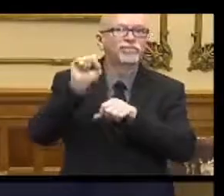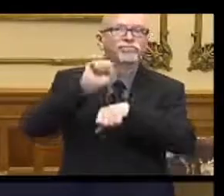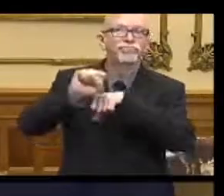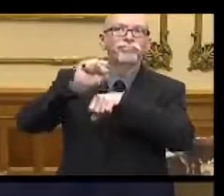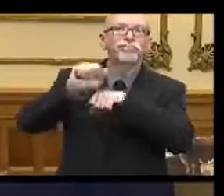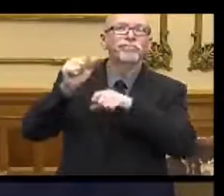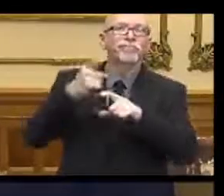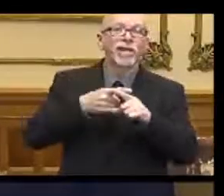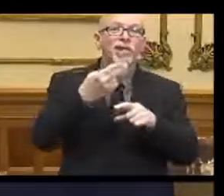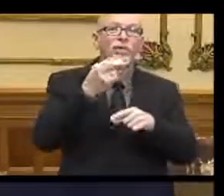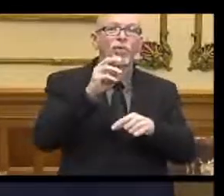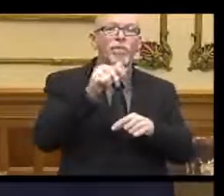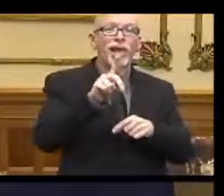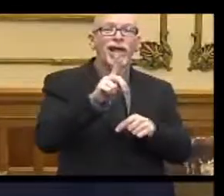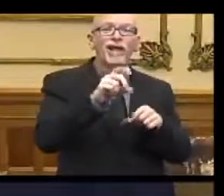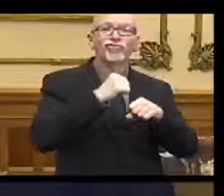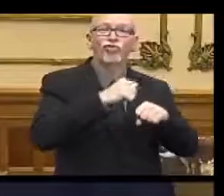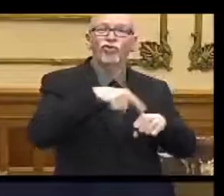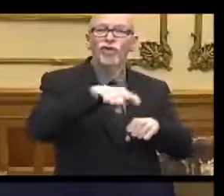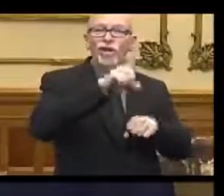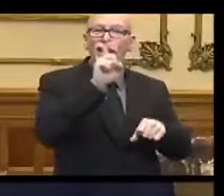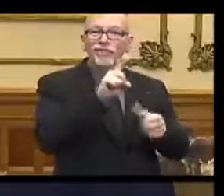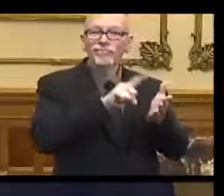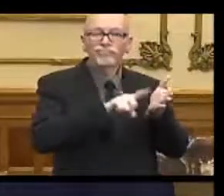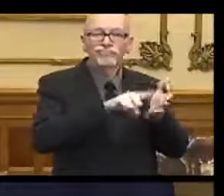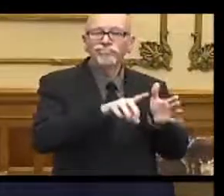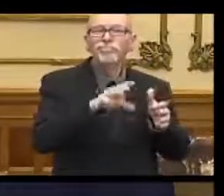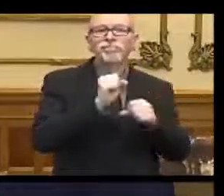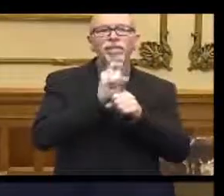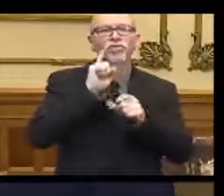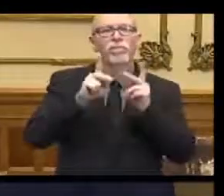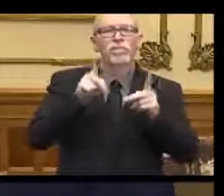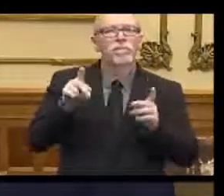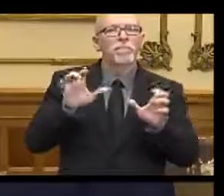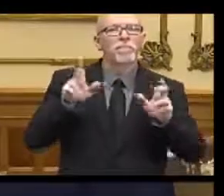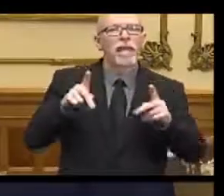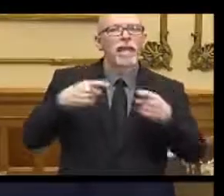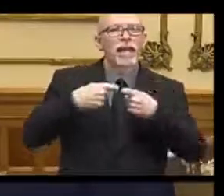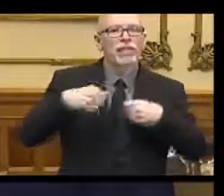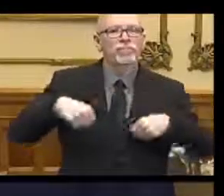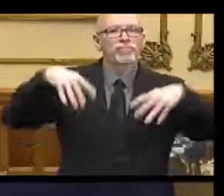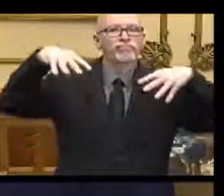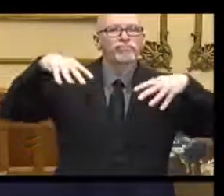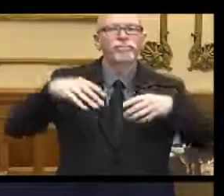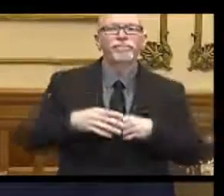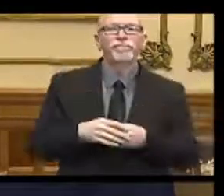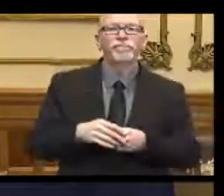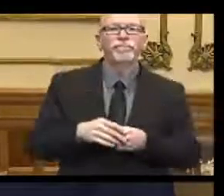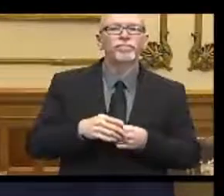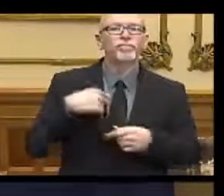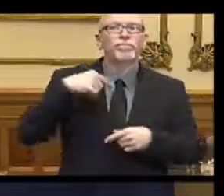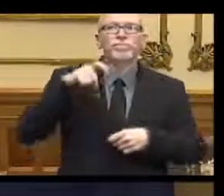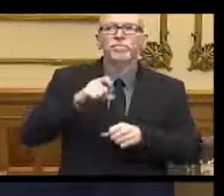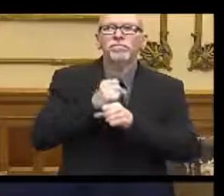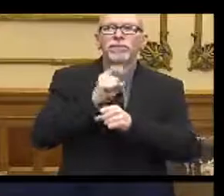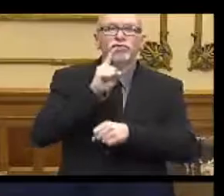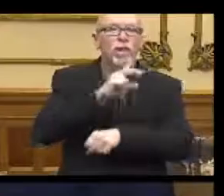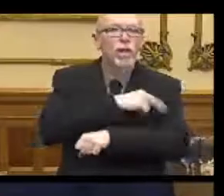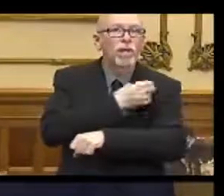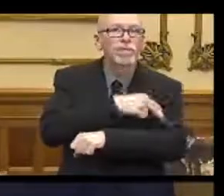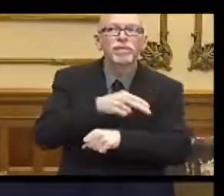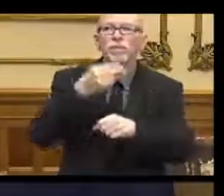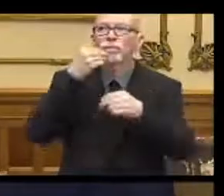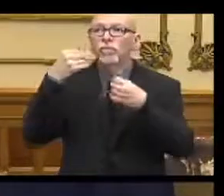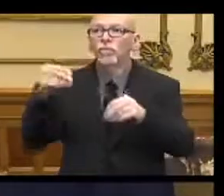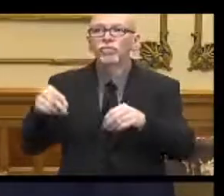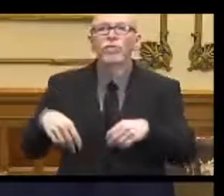Homeland Security personnel to make sure that folks were back online. This is, we've got to make sure our hospitals and our